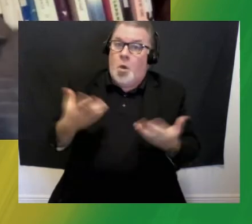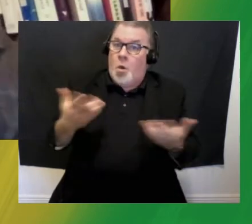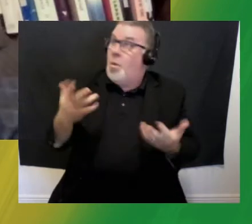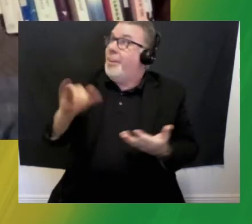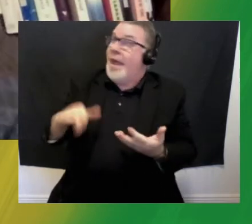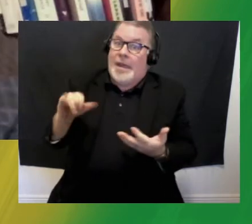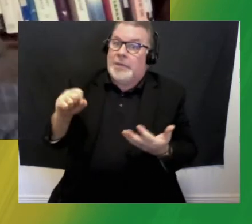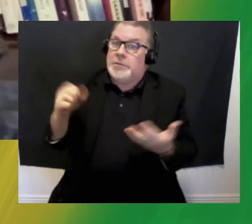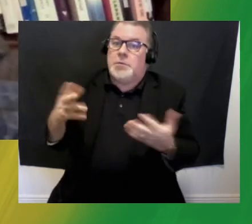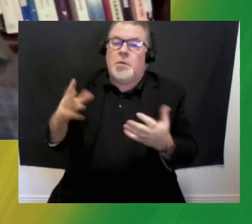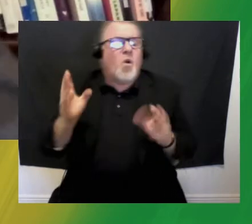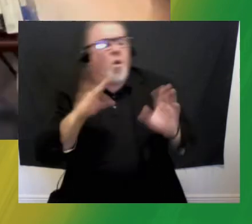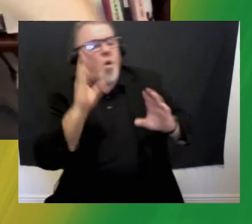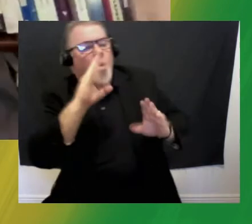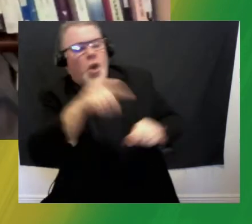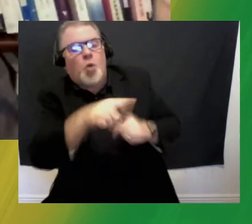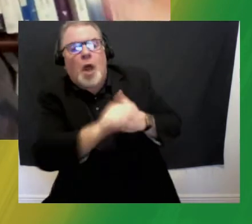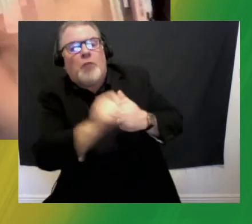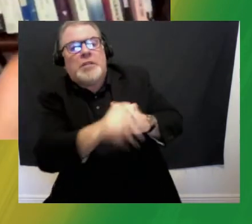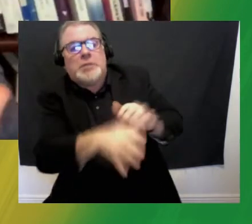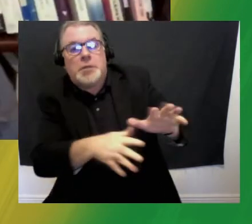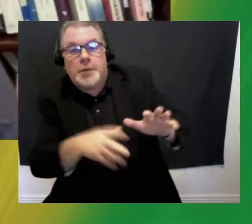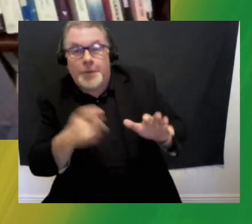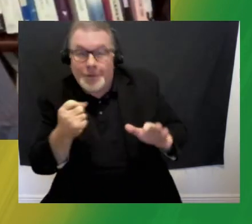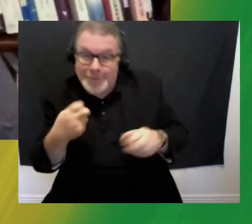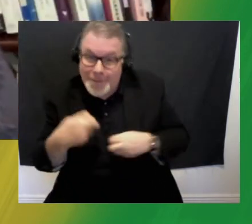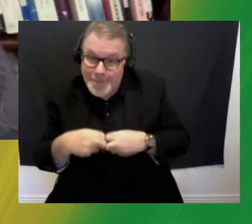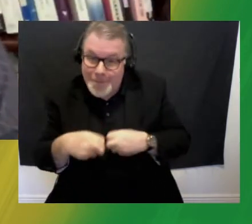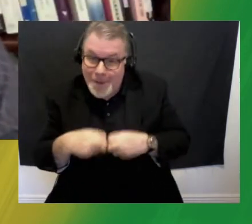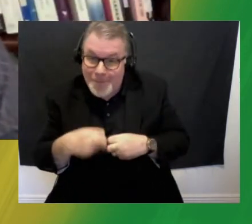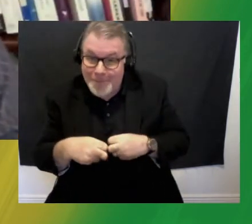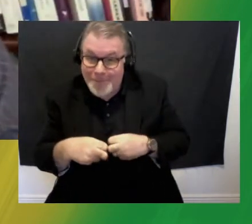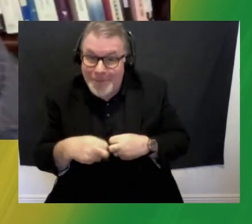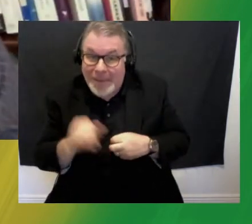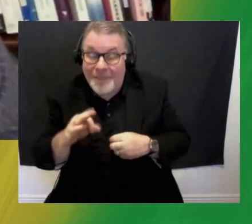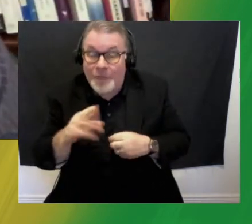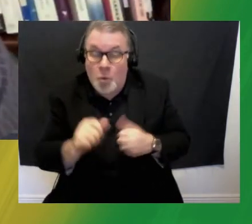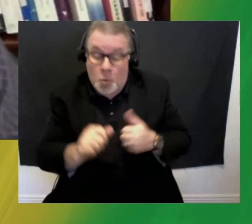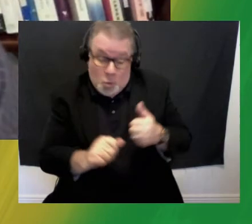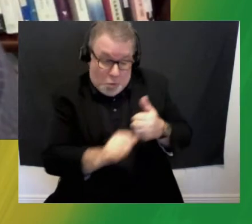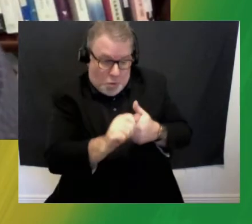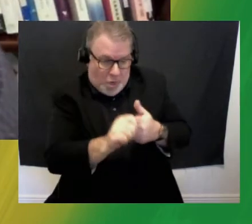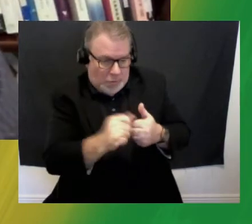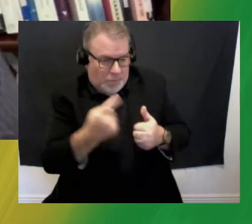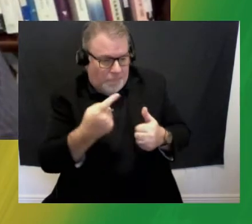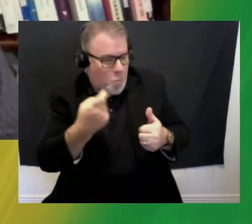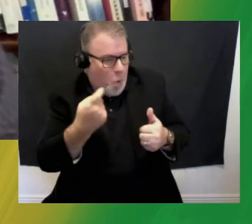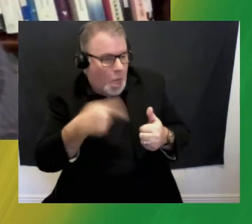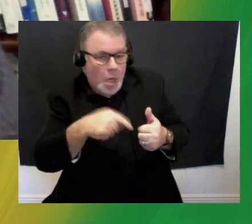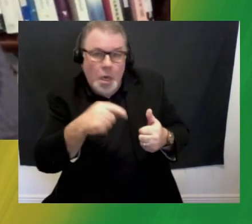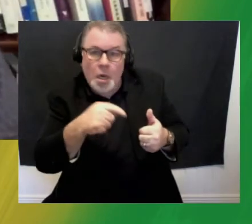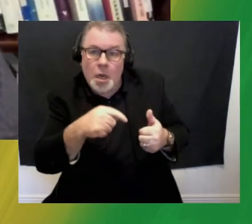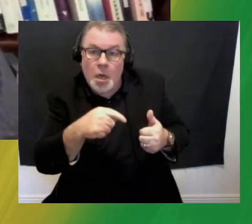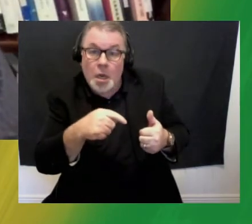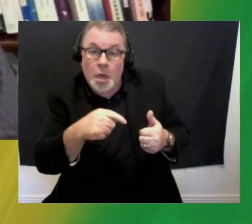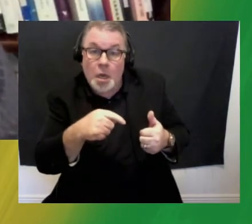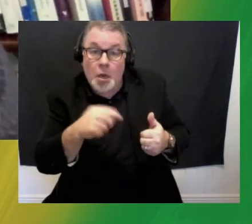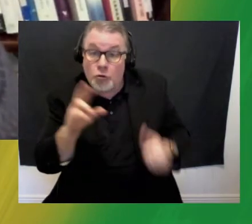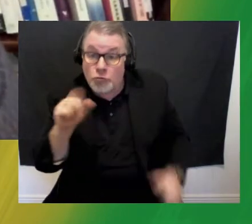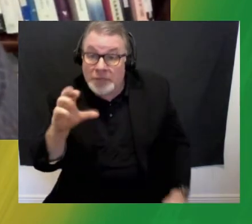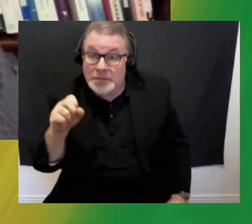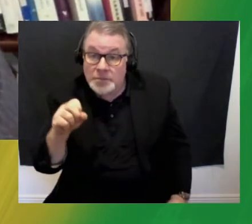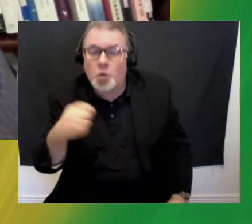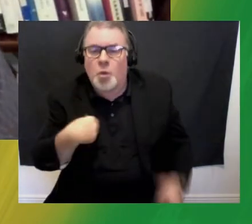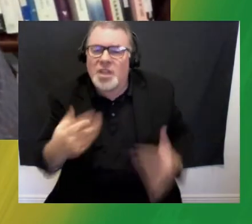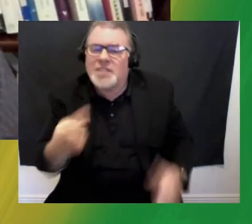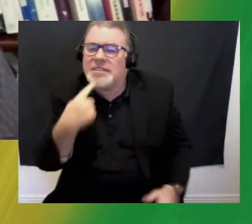is. Well, don't worry about it. You're just at risk. I mean, do you understand the problem of it? Like if what you're at risk from is racism, then let's say that. If what you're at